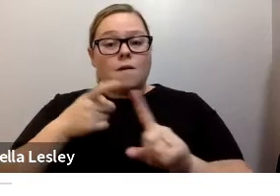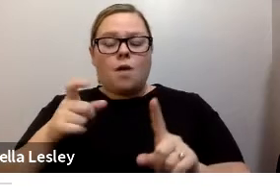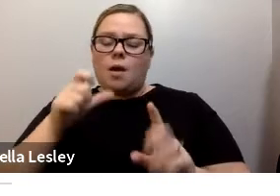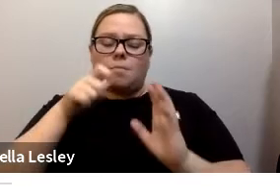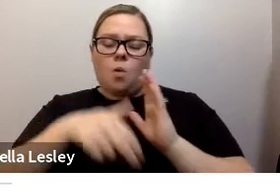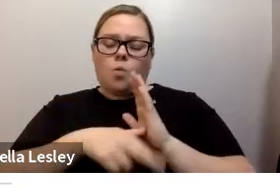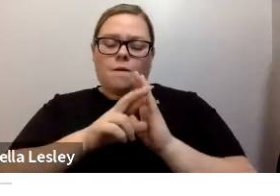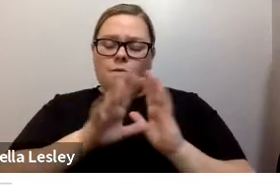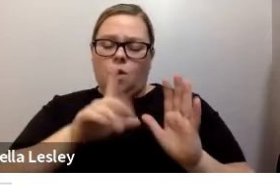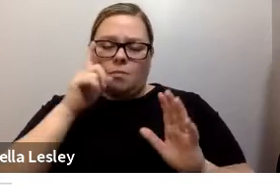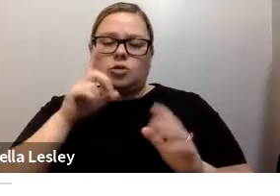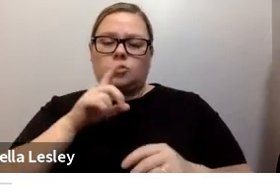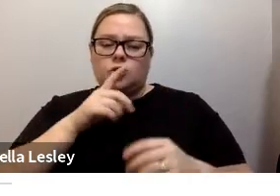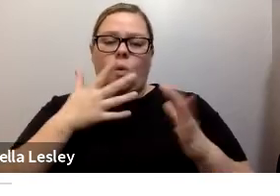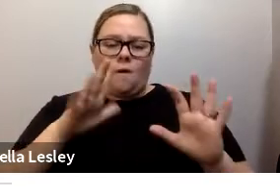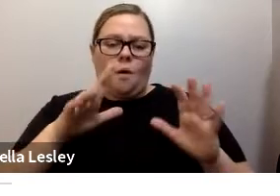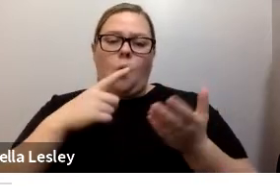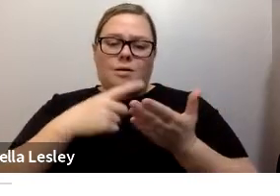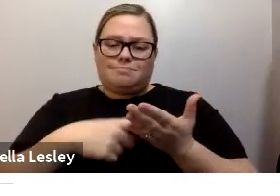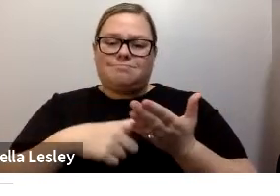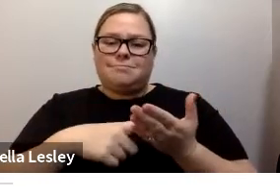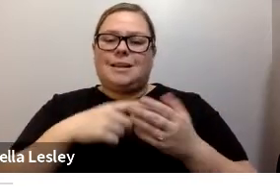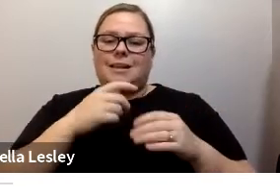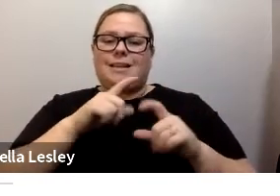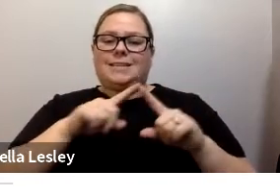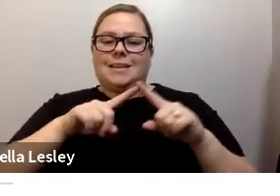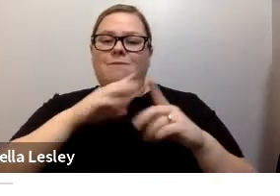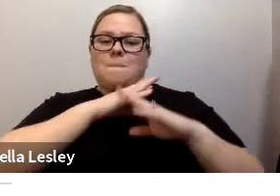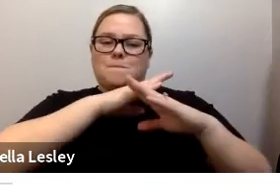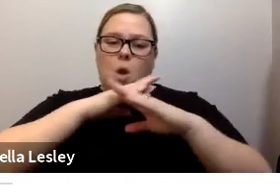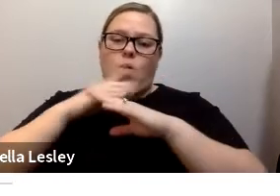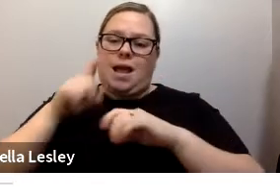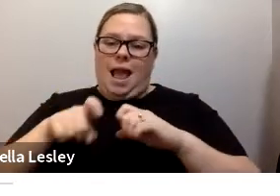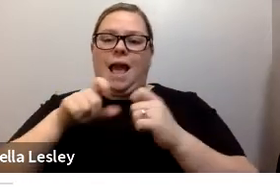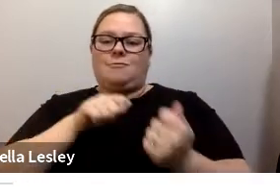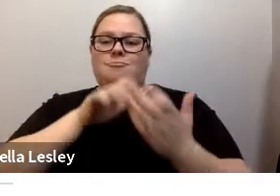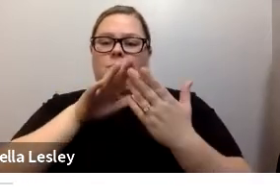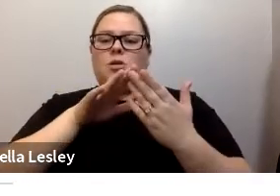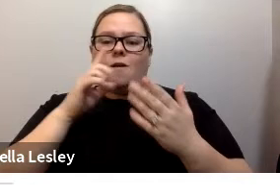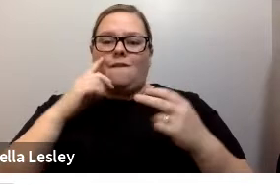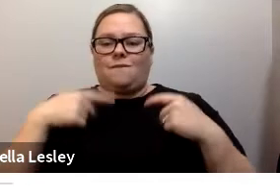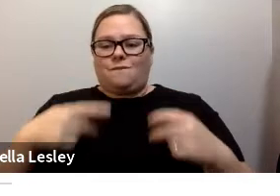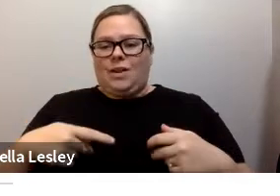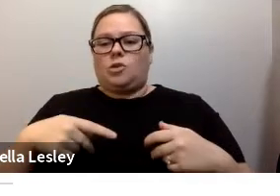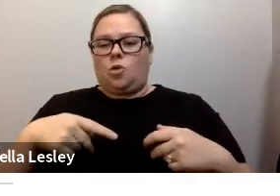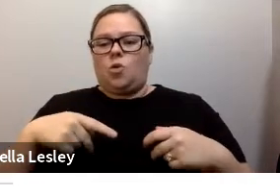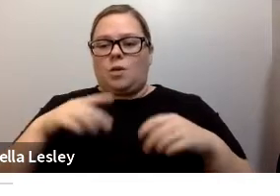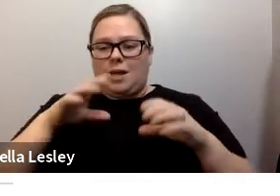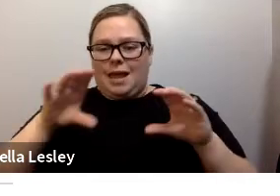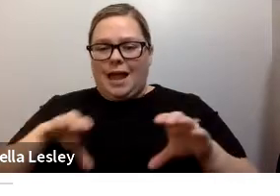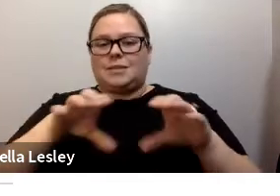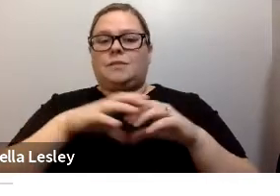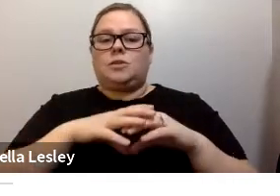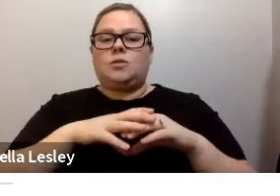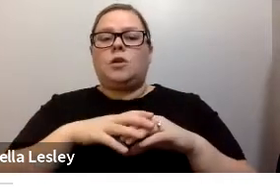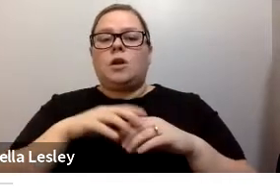Fulber-Pratt mentioned that we've got a lot of barriers to physical activity that we've got to deal with. And we can break this out across the socio-ecological spectrum. And as you